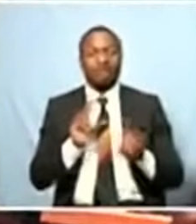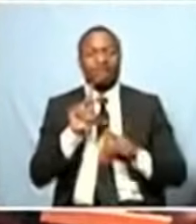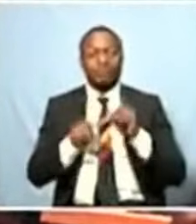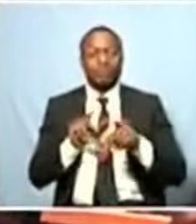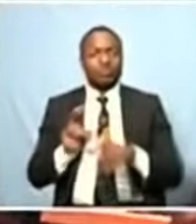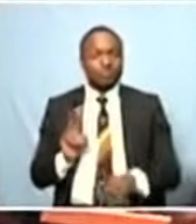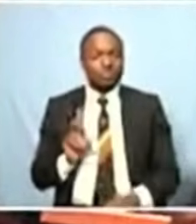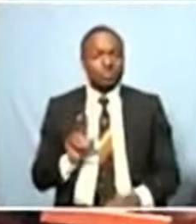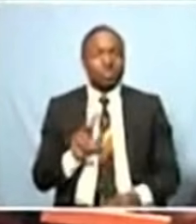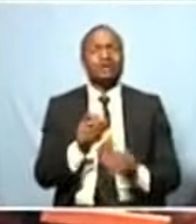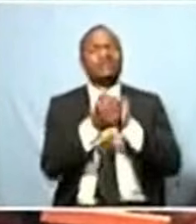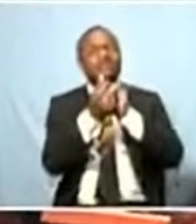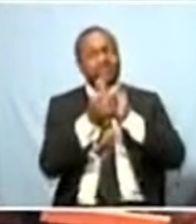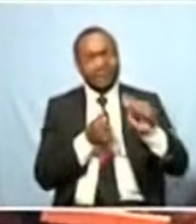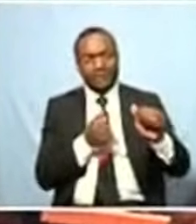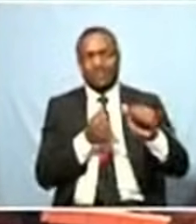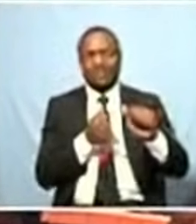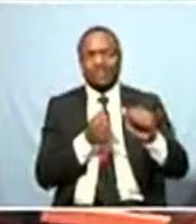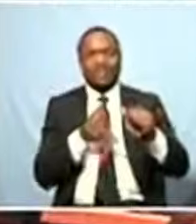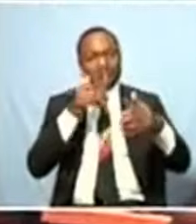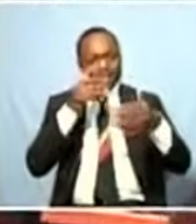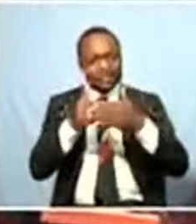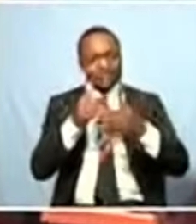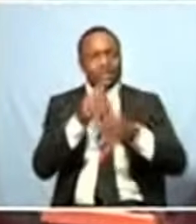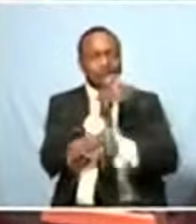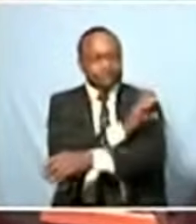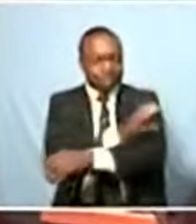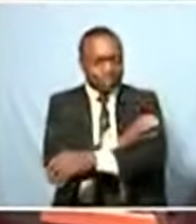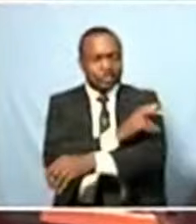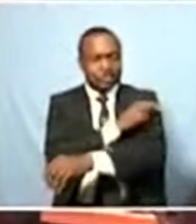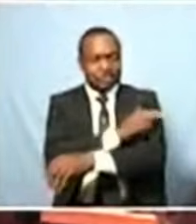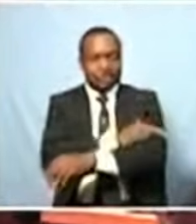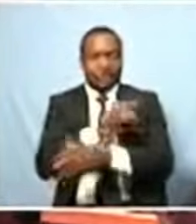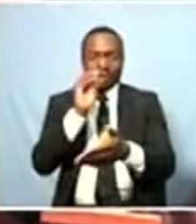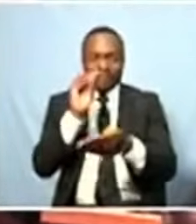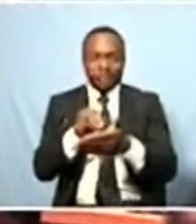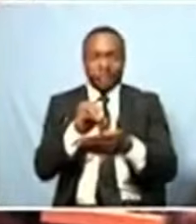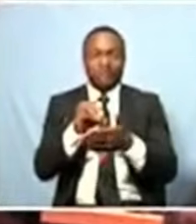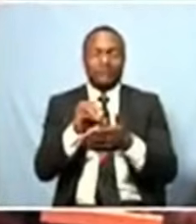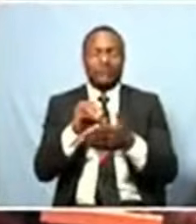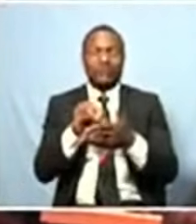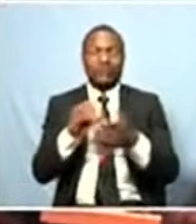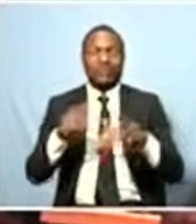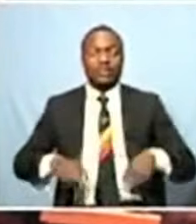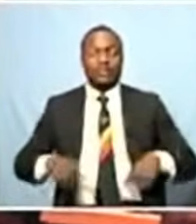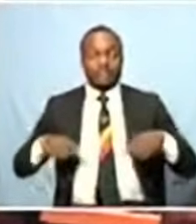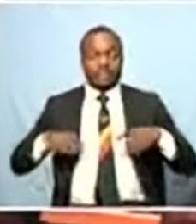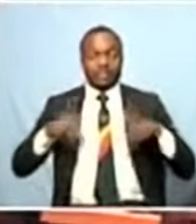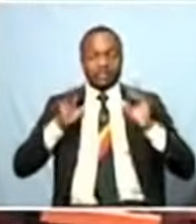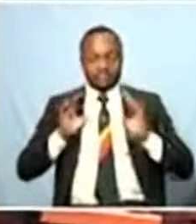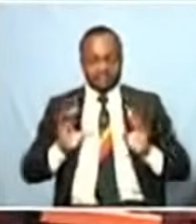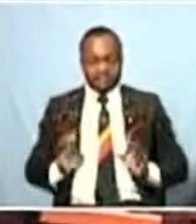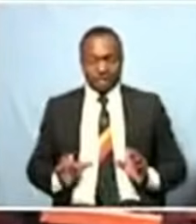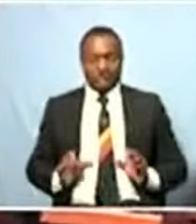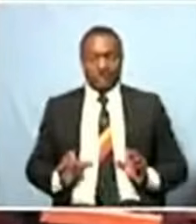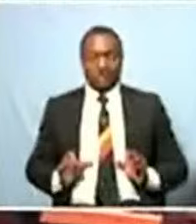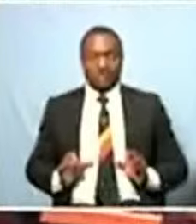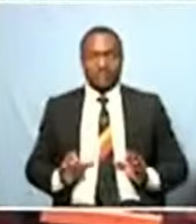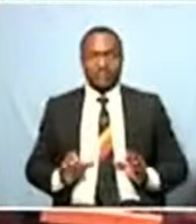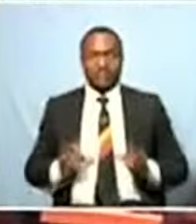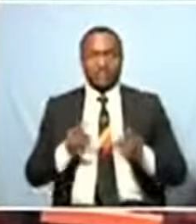distances to the nearest health facilities, putting the lives of our citizens at great risk.